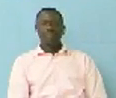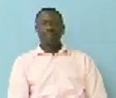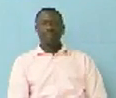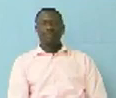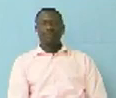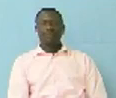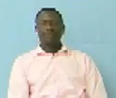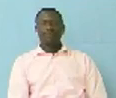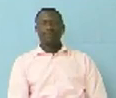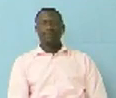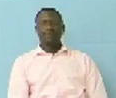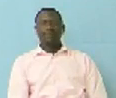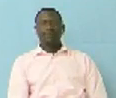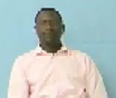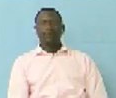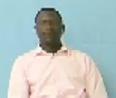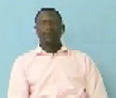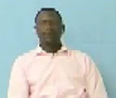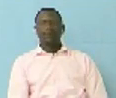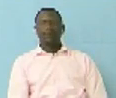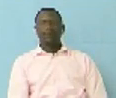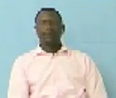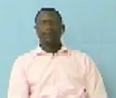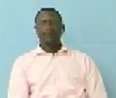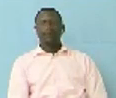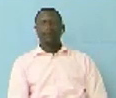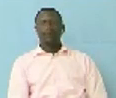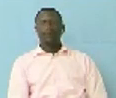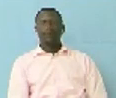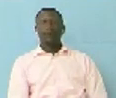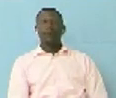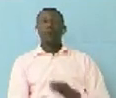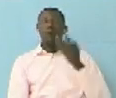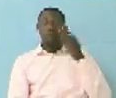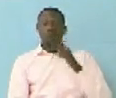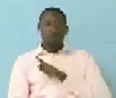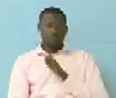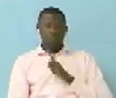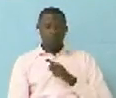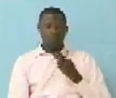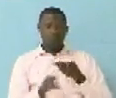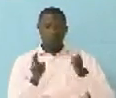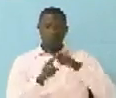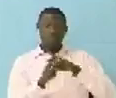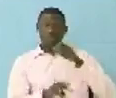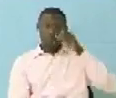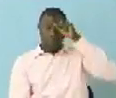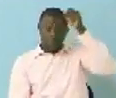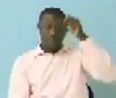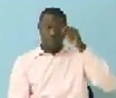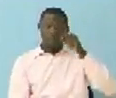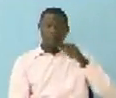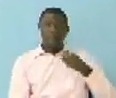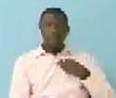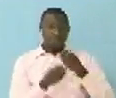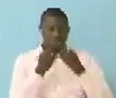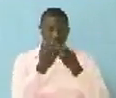keri ndame to kol be marina telebulu. When we report to him, he gives directives.